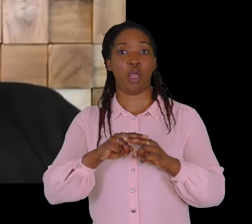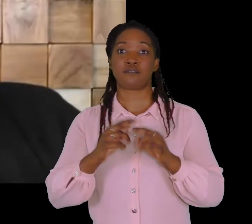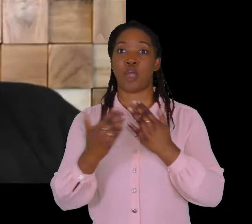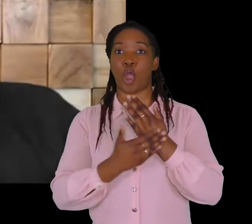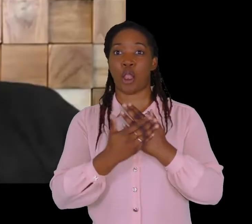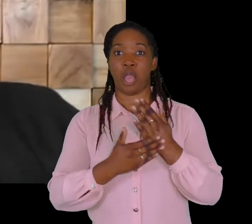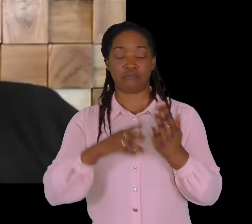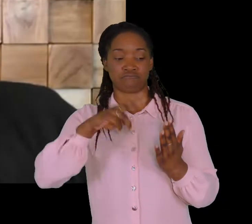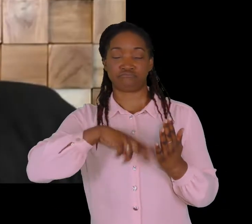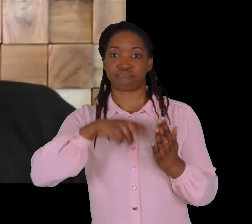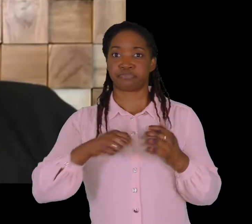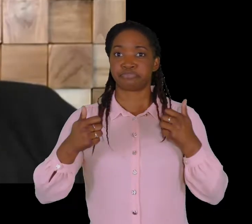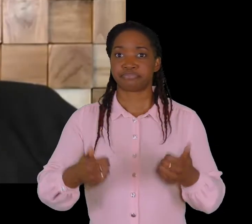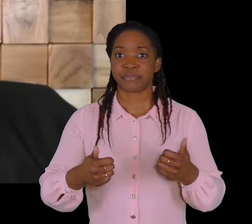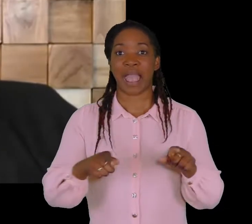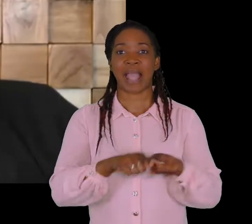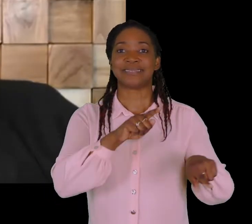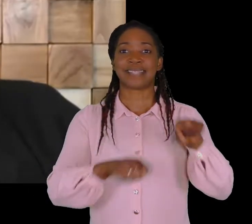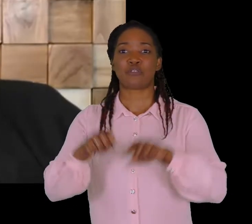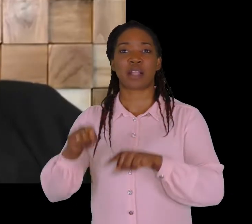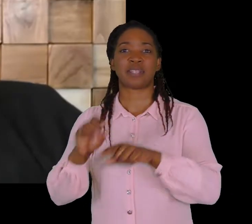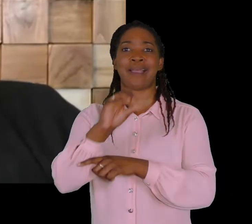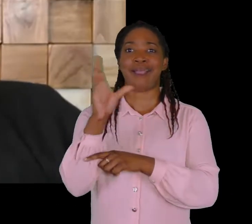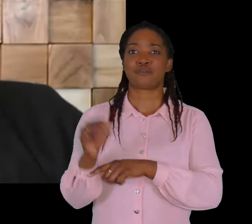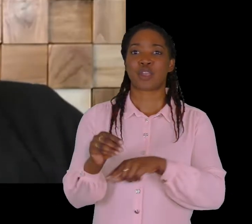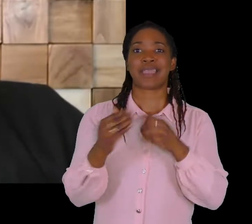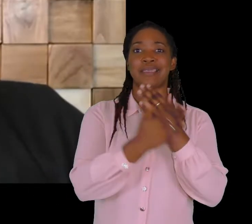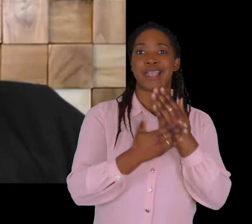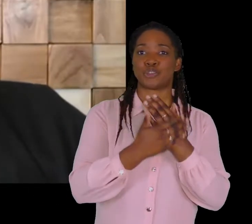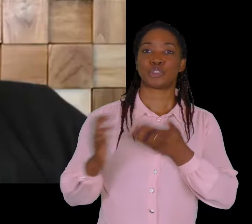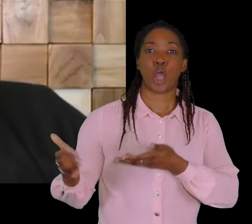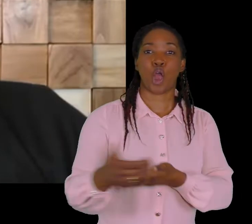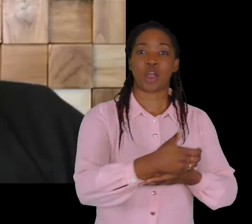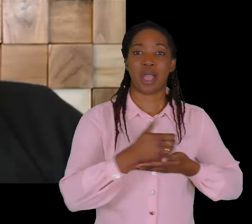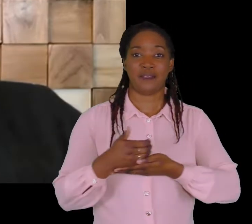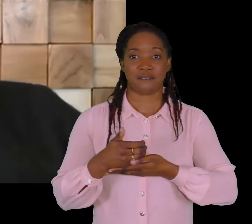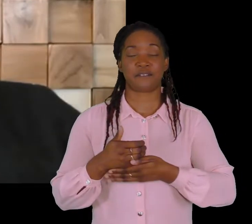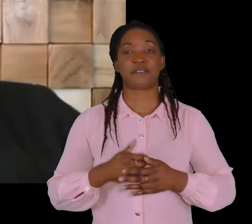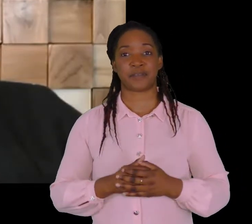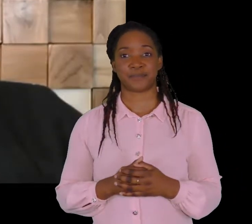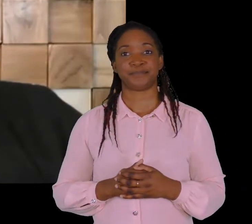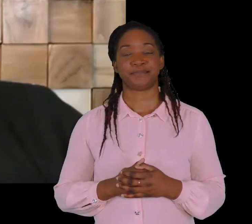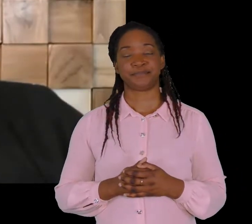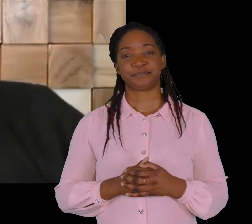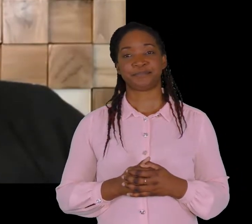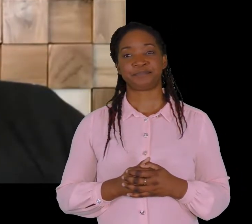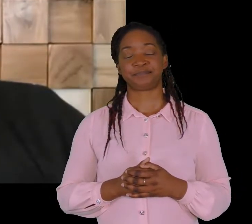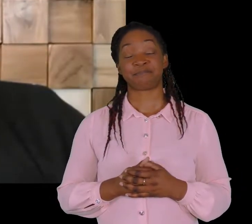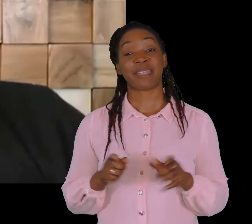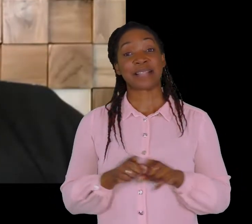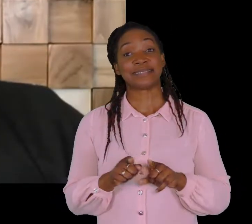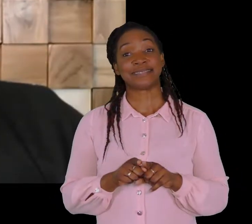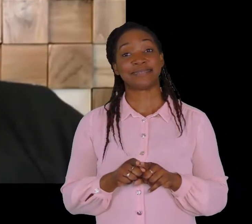reading group, and was director of the African and Asian Visual Artists Archive, ARVA,